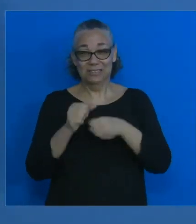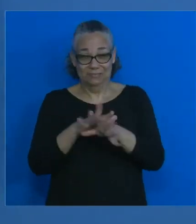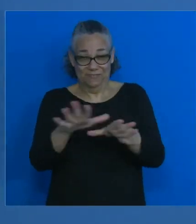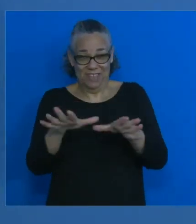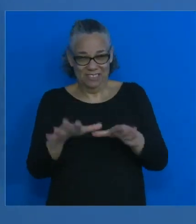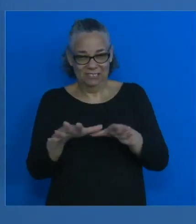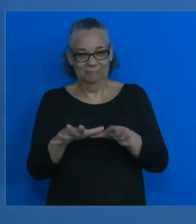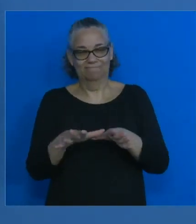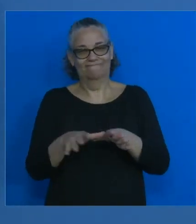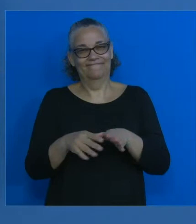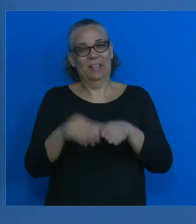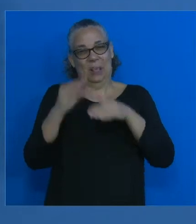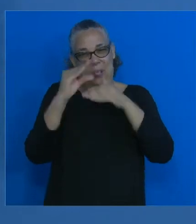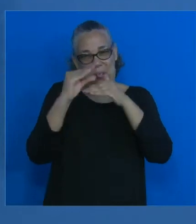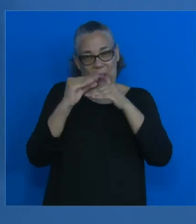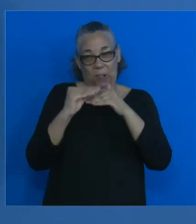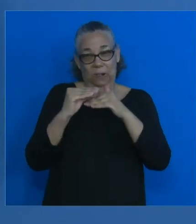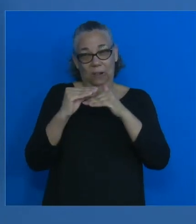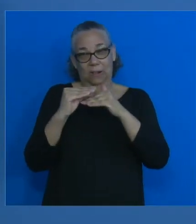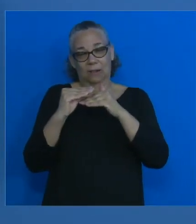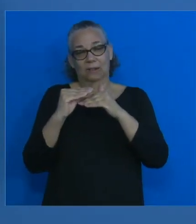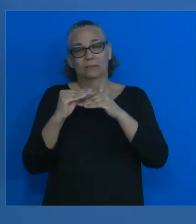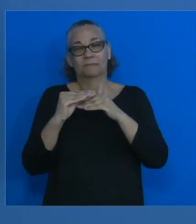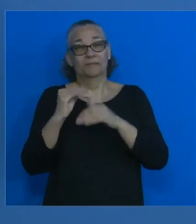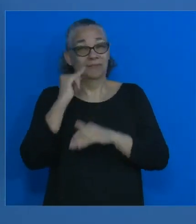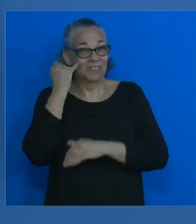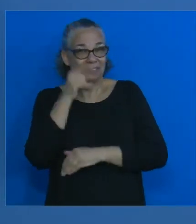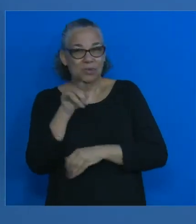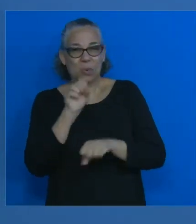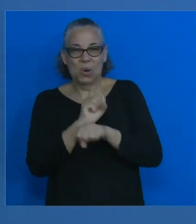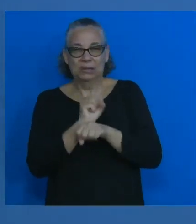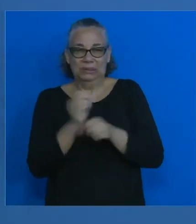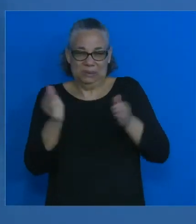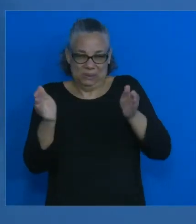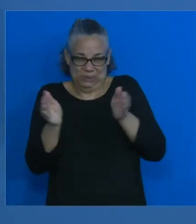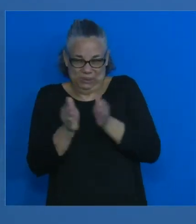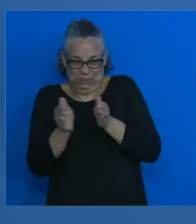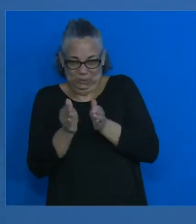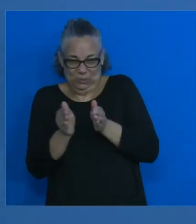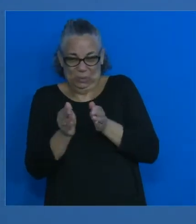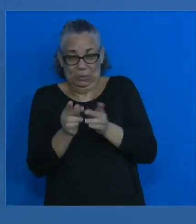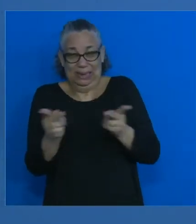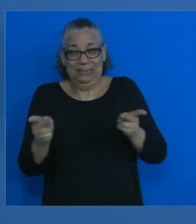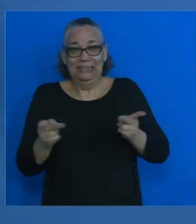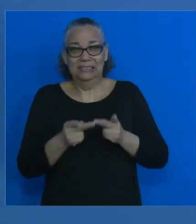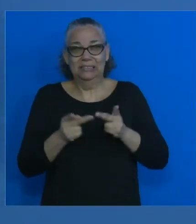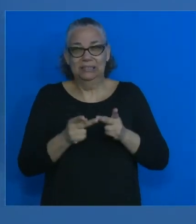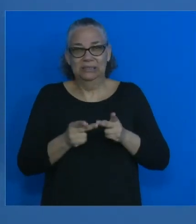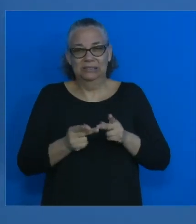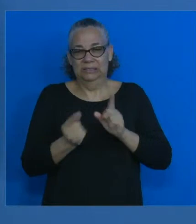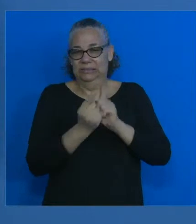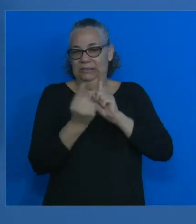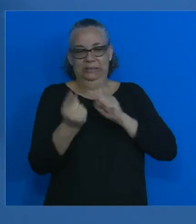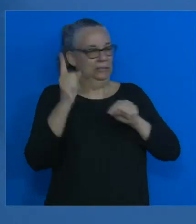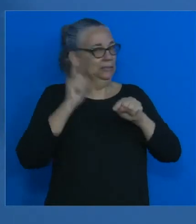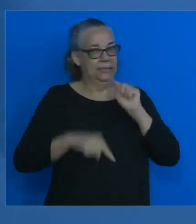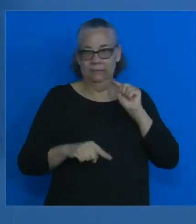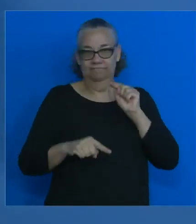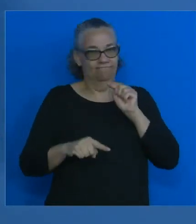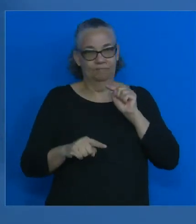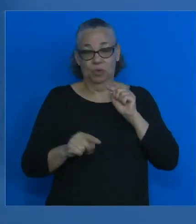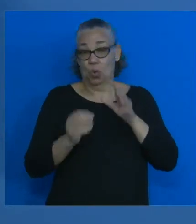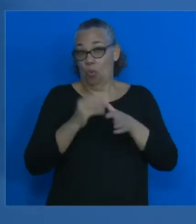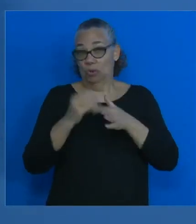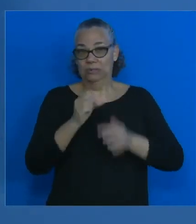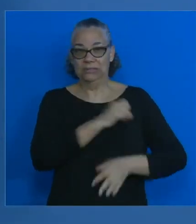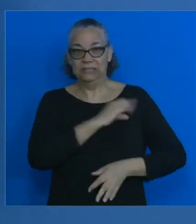be significantly diminished. If you work in a smaller team in place where physical distancing is not possible or where